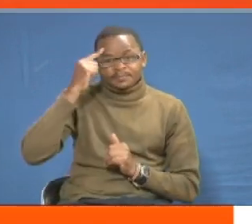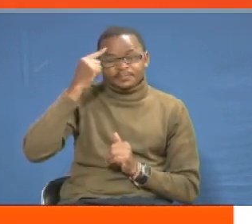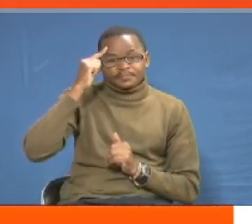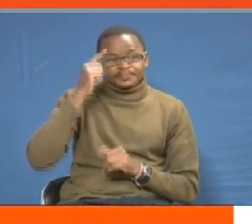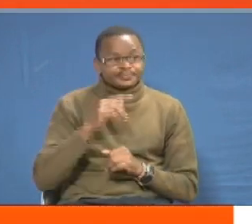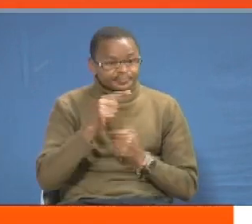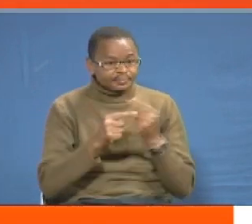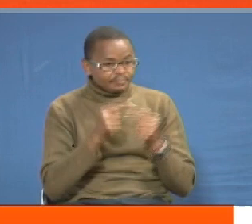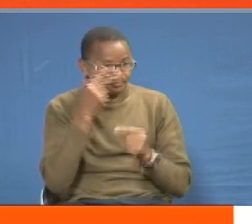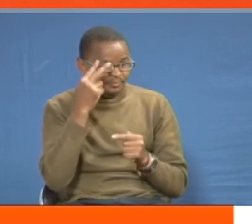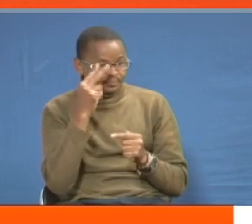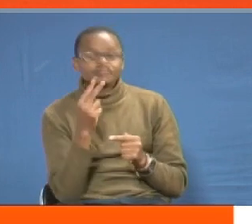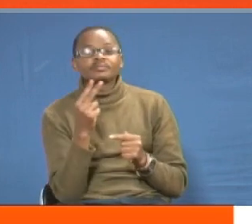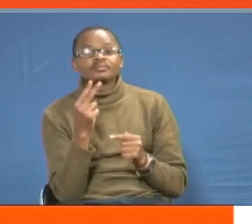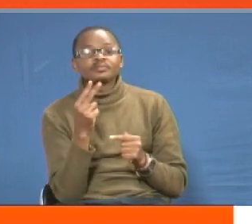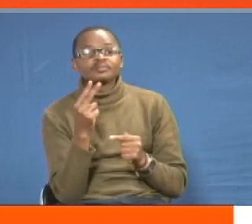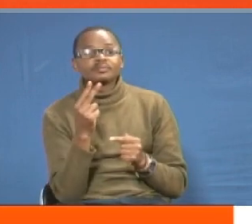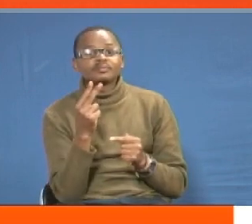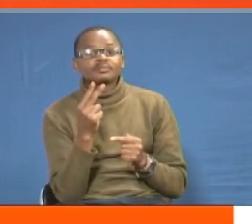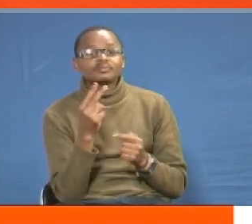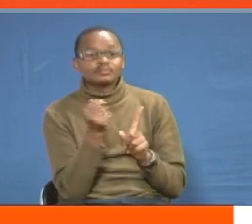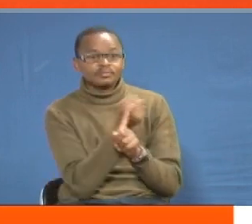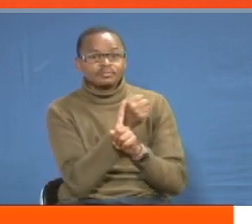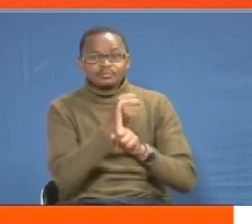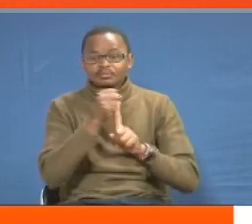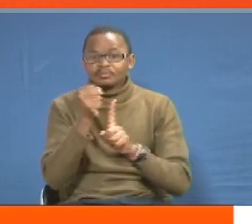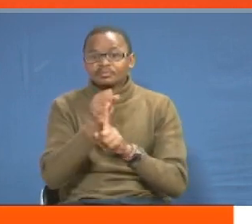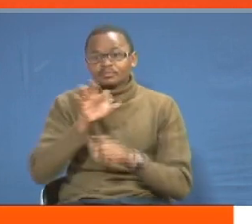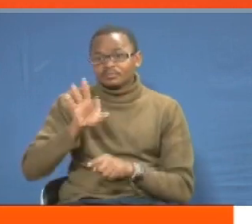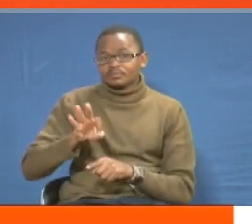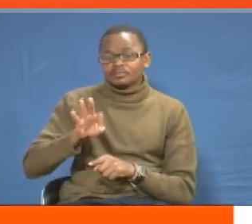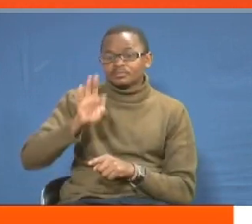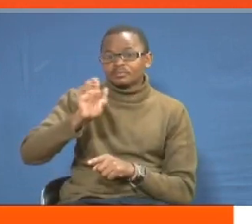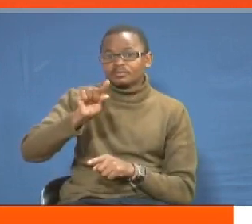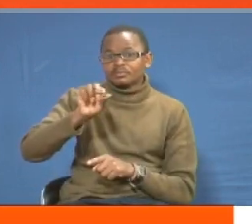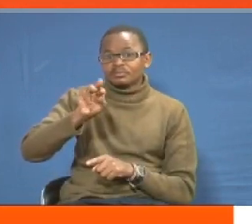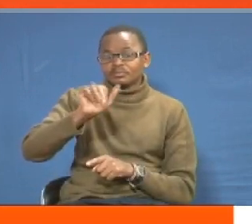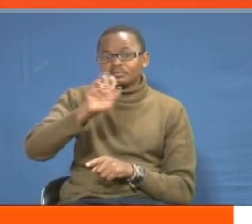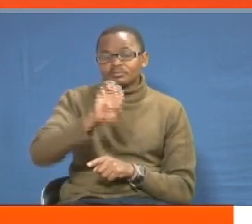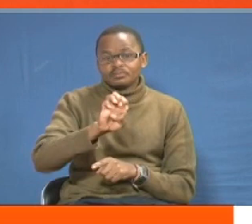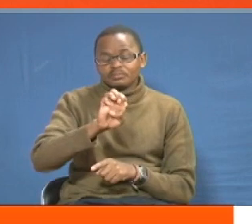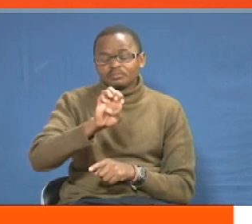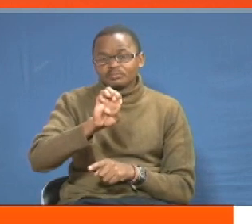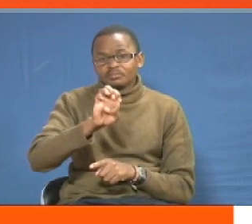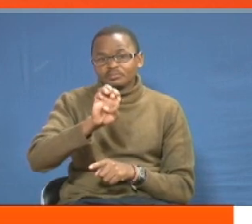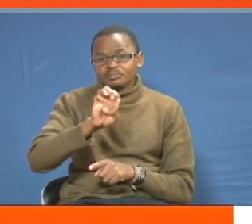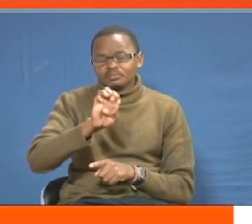think when we look at the fight against female genital mutilation,